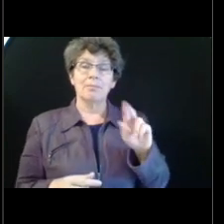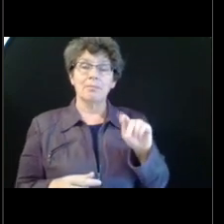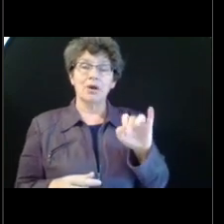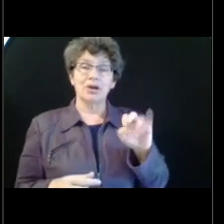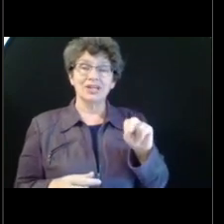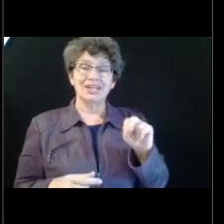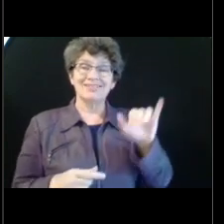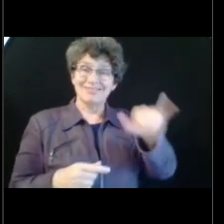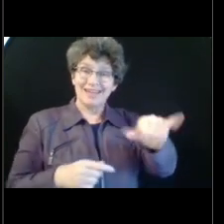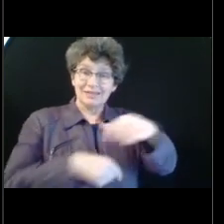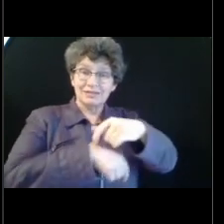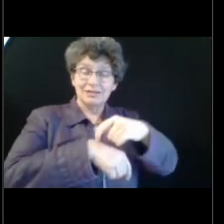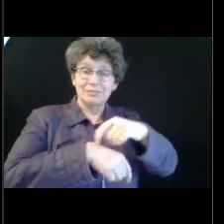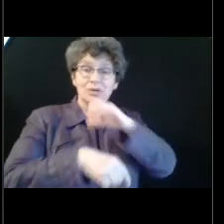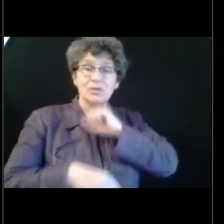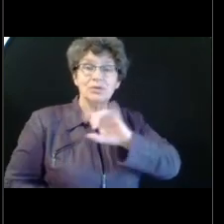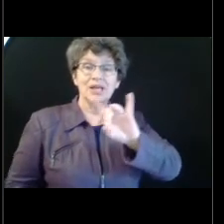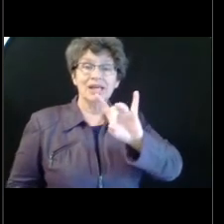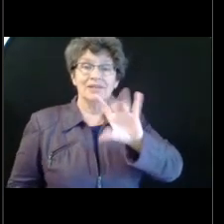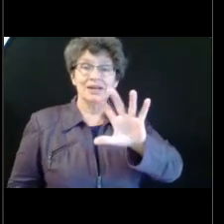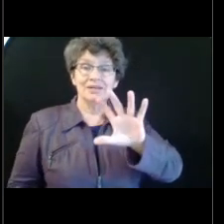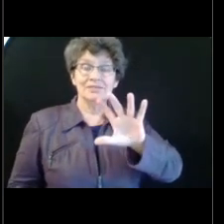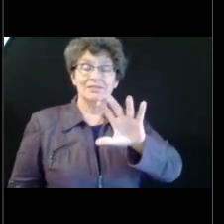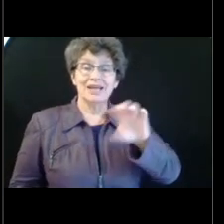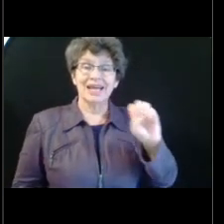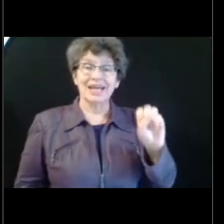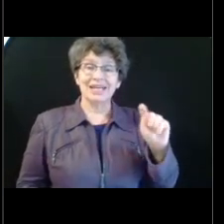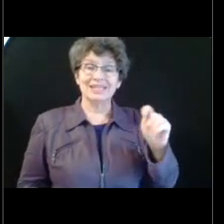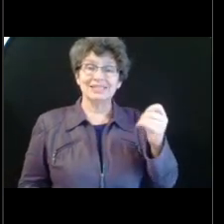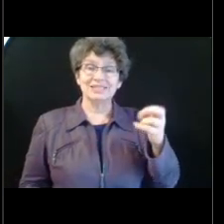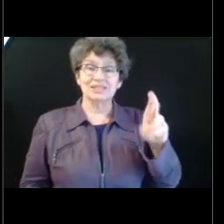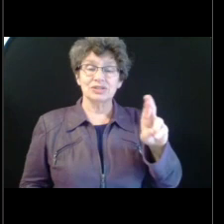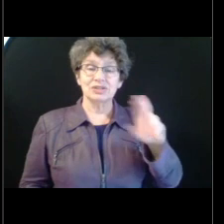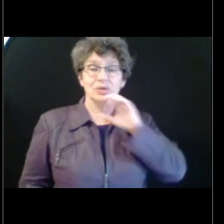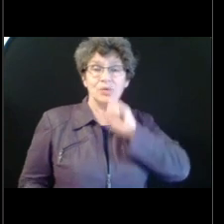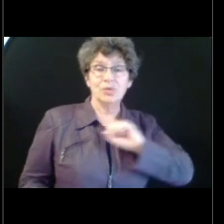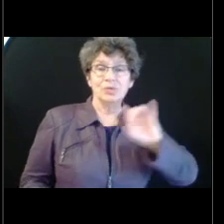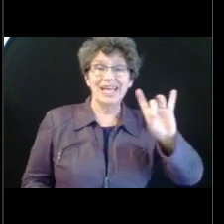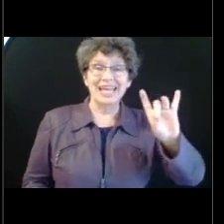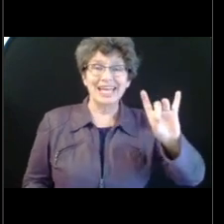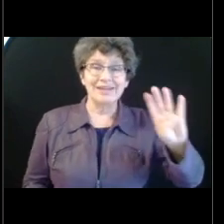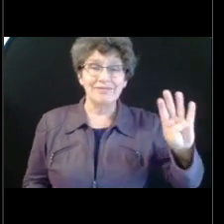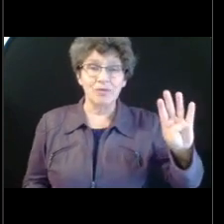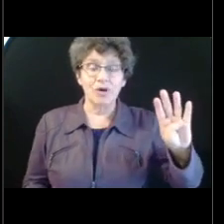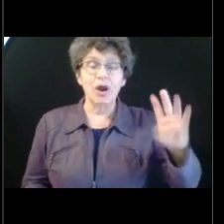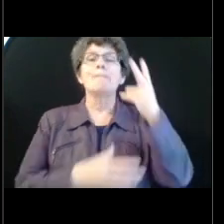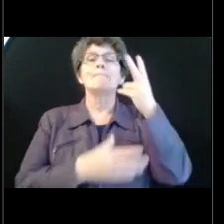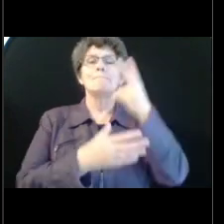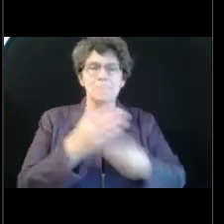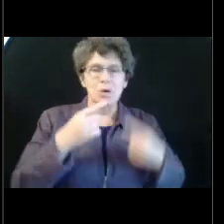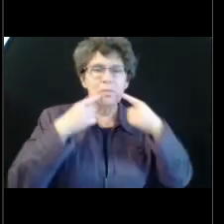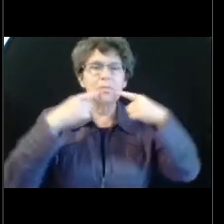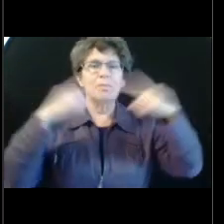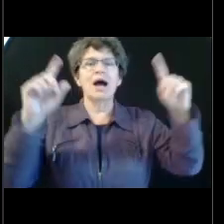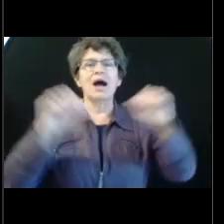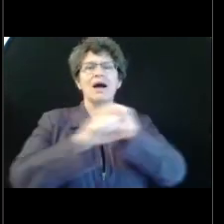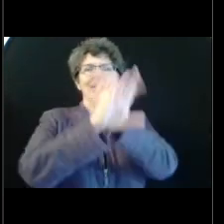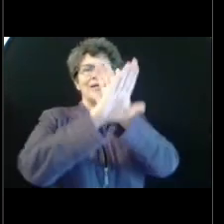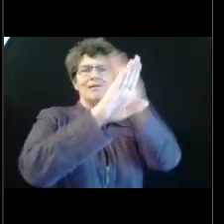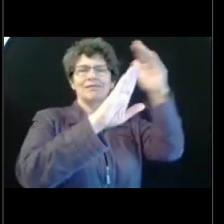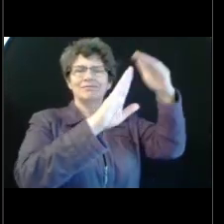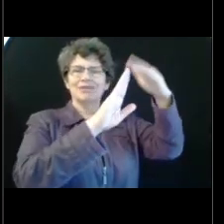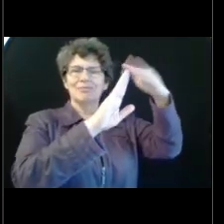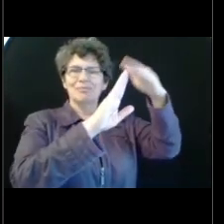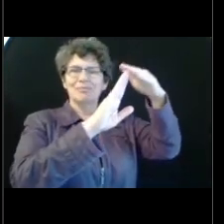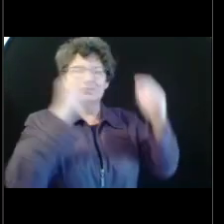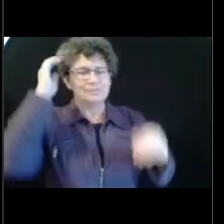and they both got to the top. This is the night we did the last part, because in fact, to climb